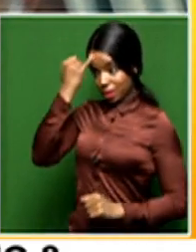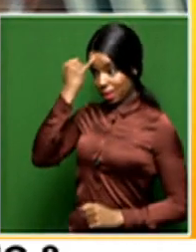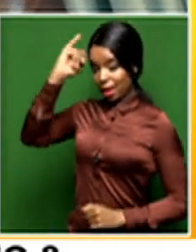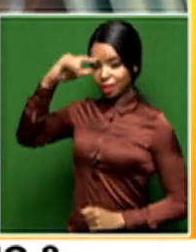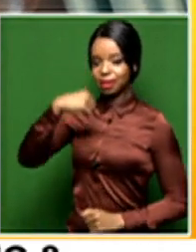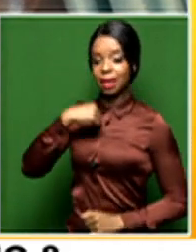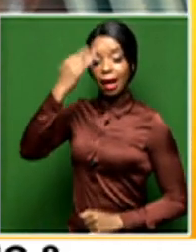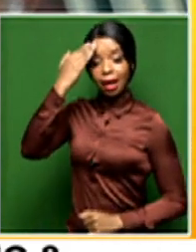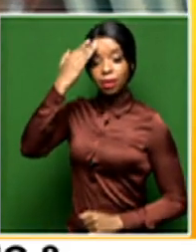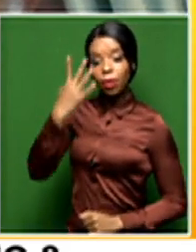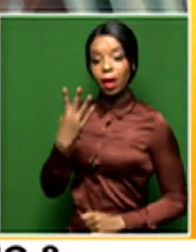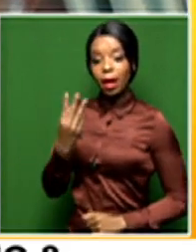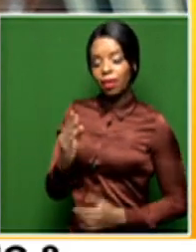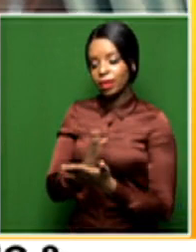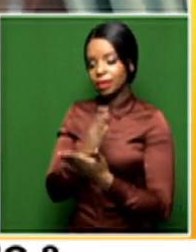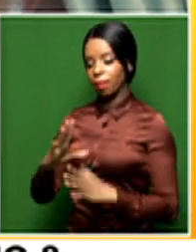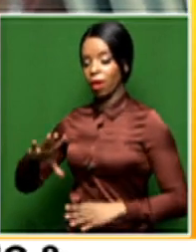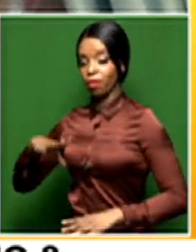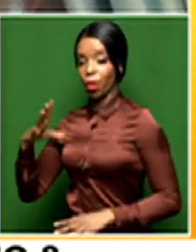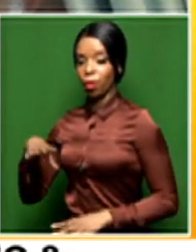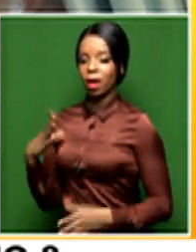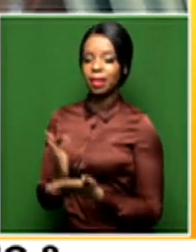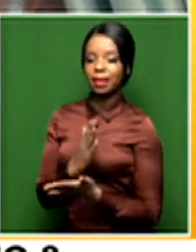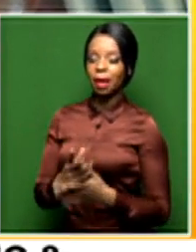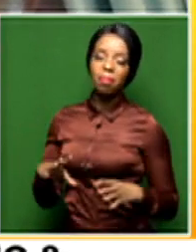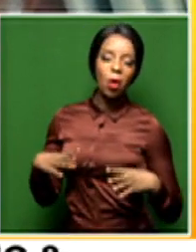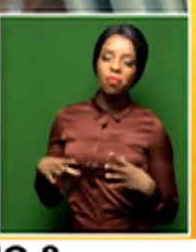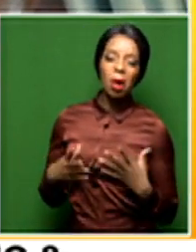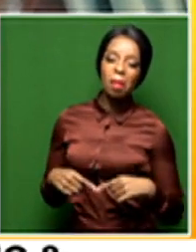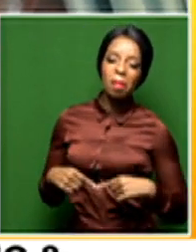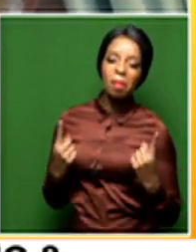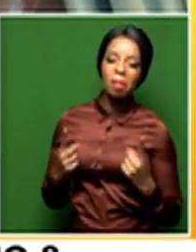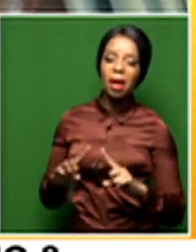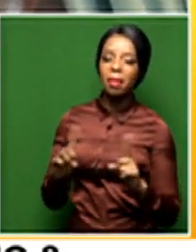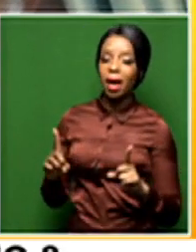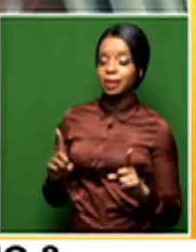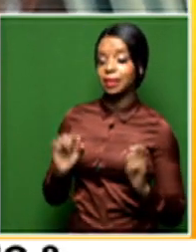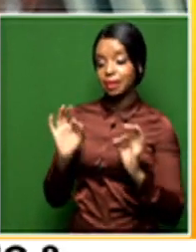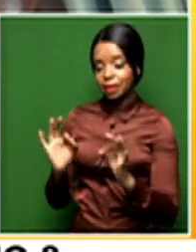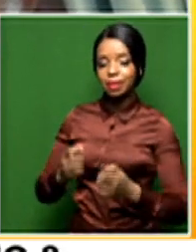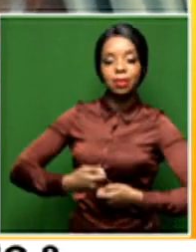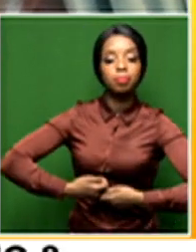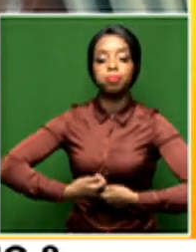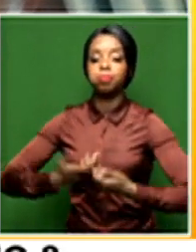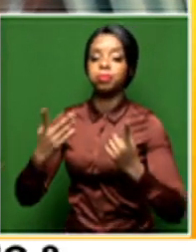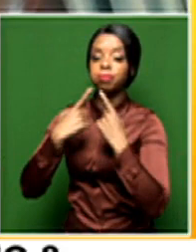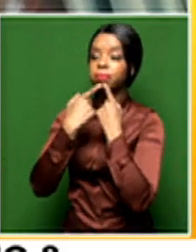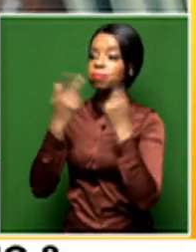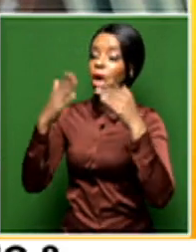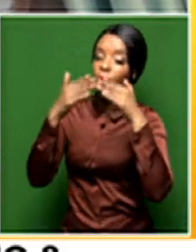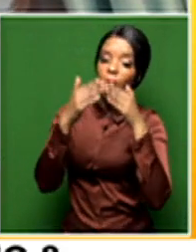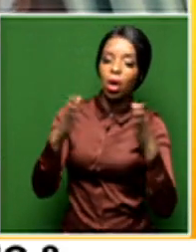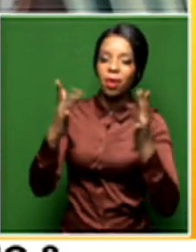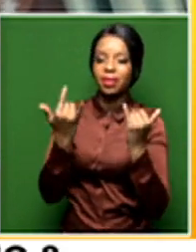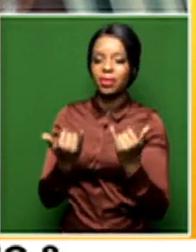that there are formal and non-formal programs that are on offer, but the actual launch is taking place today. So it looks like